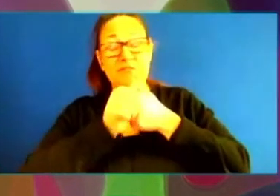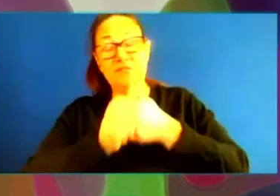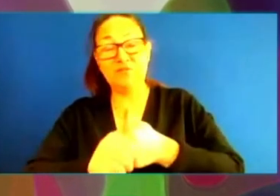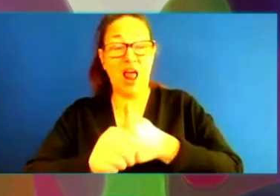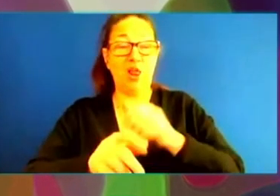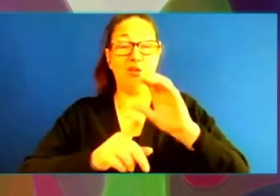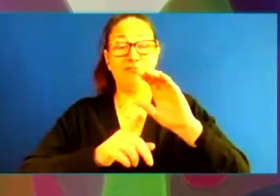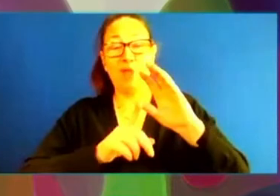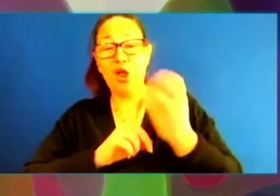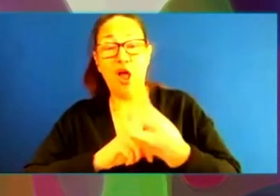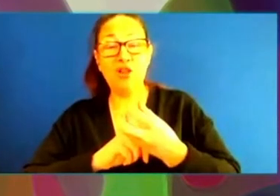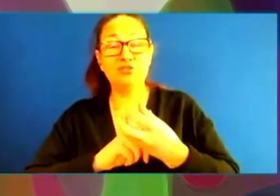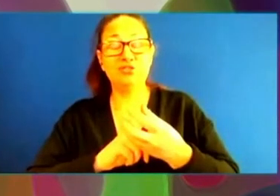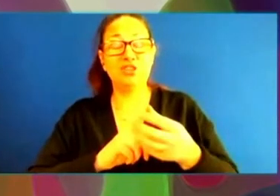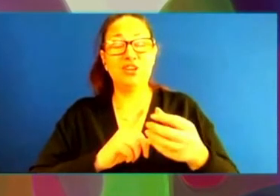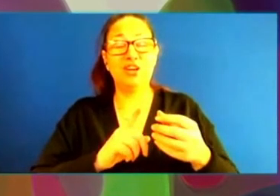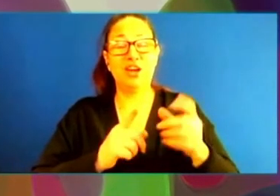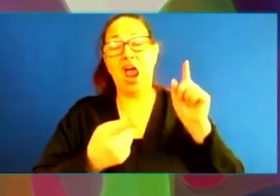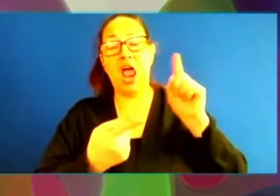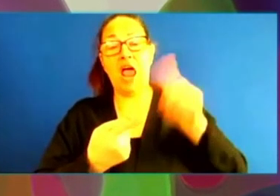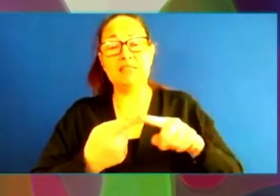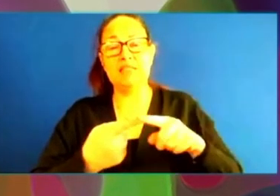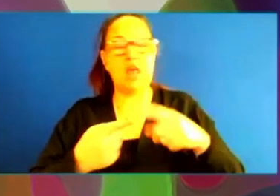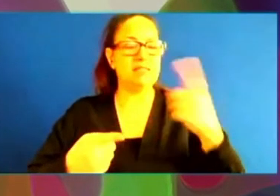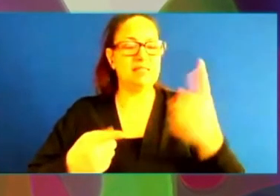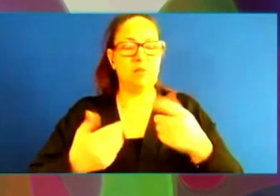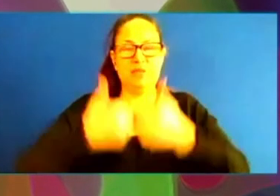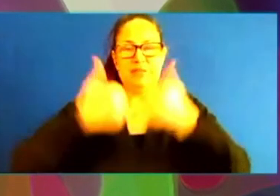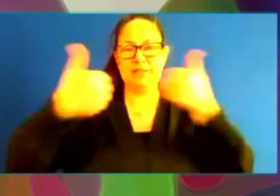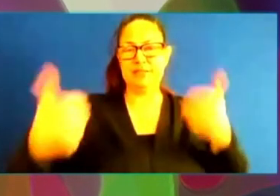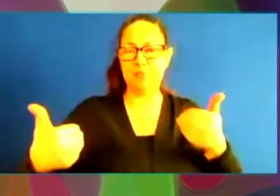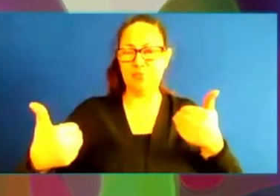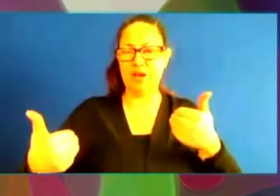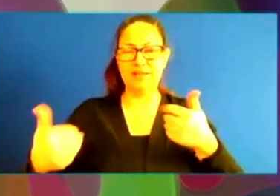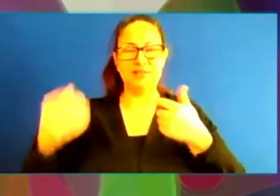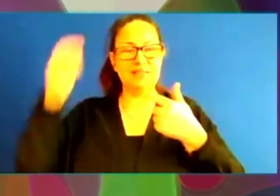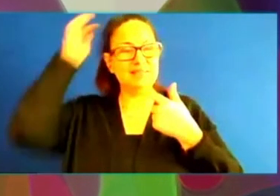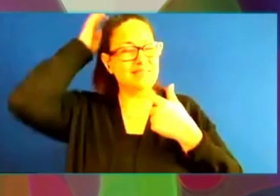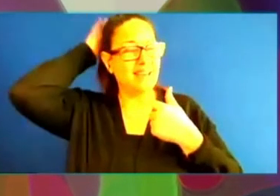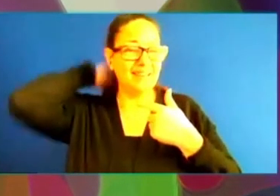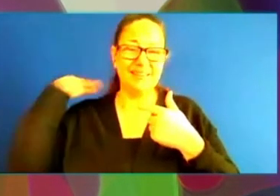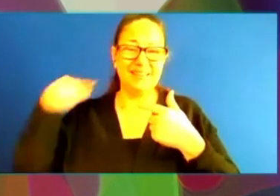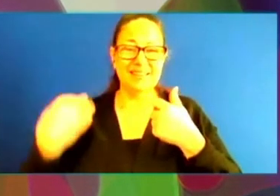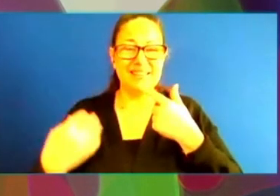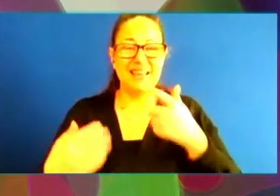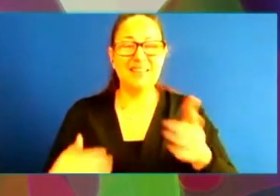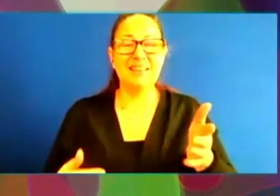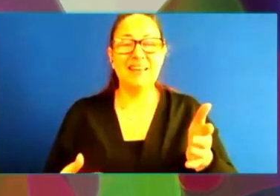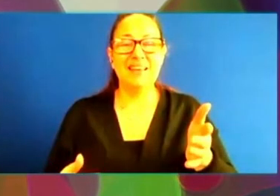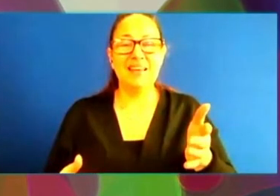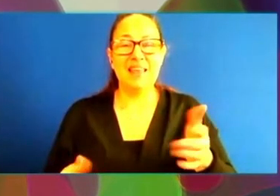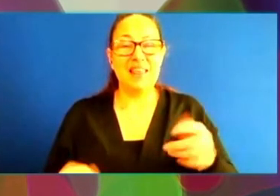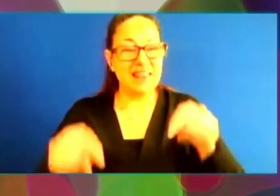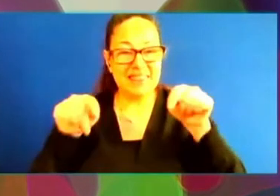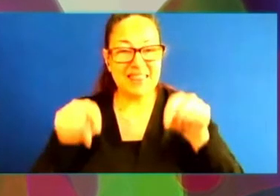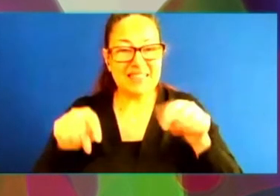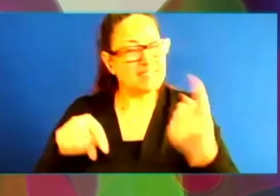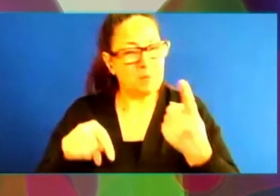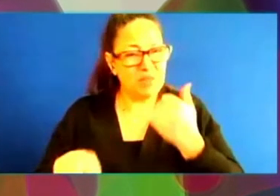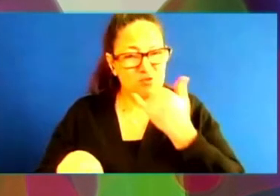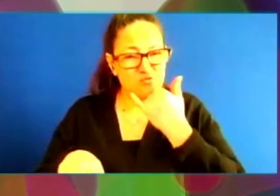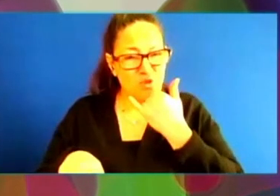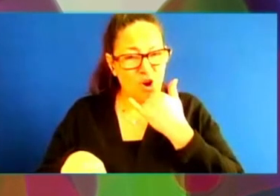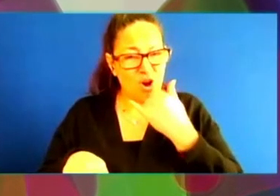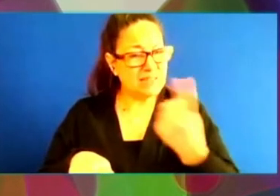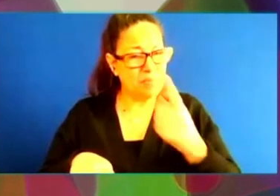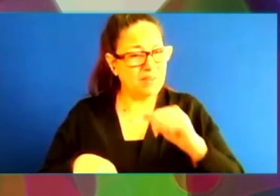this is the way things are, until someone breaks away from it saying, you know, like the Matrix, like breaks away from it saying, like, this is, something's wrong, something's